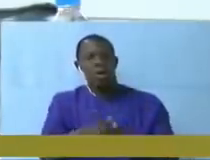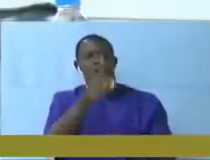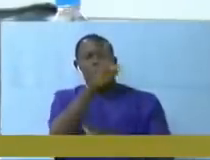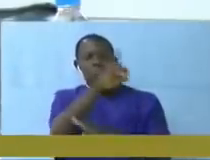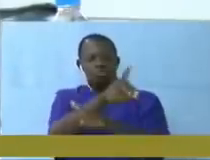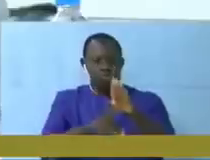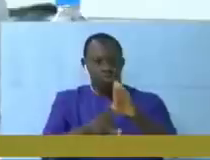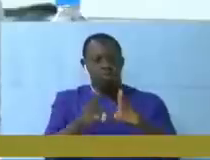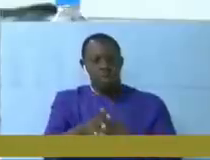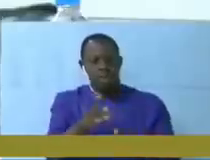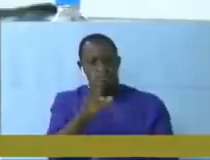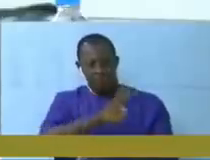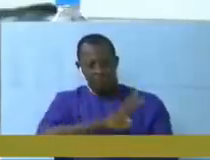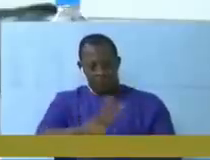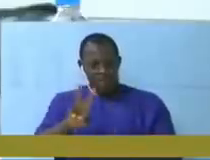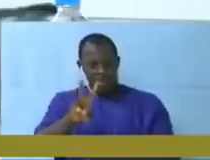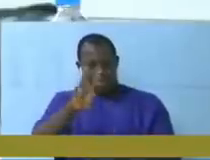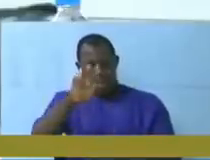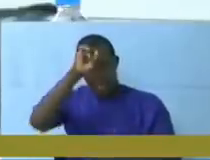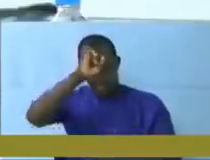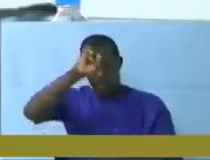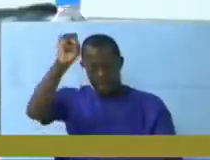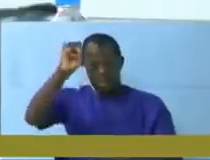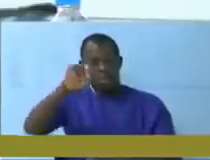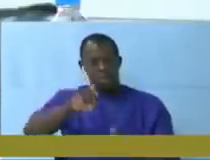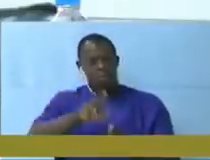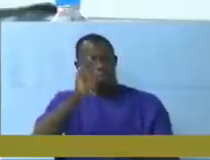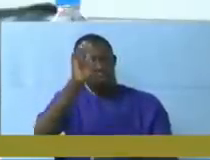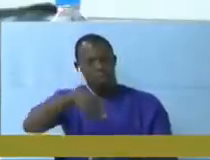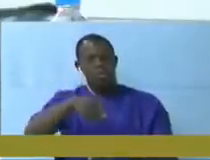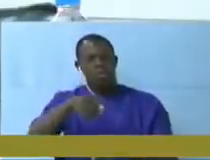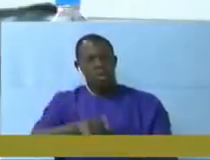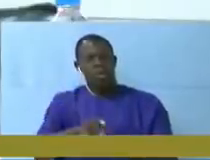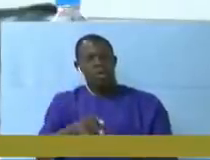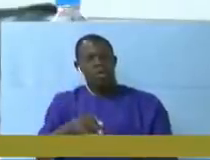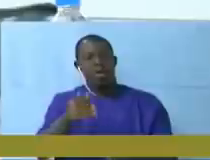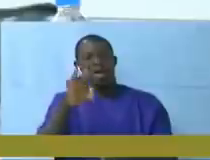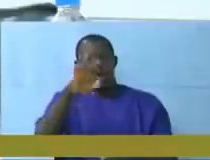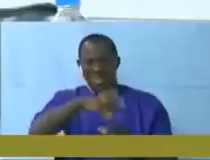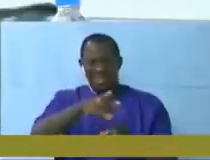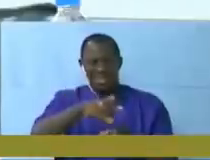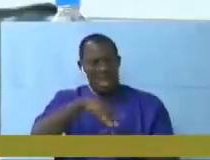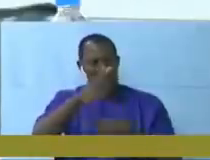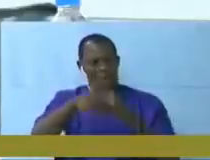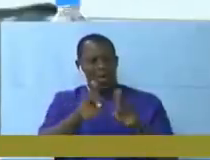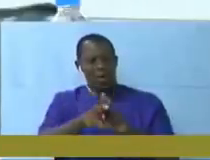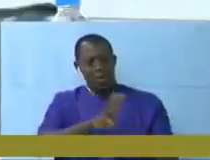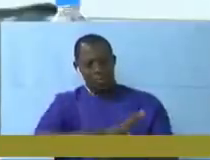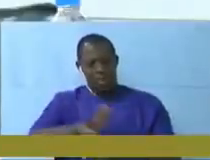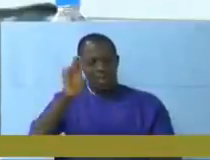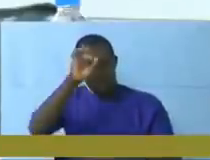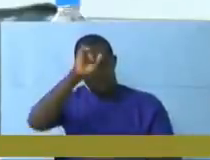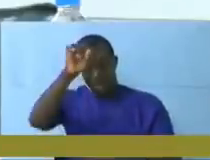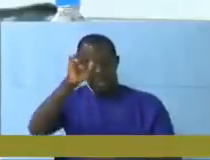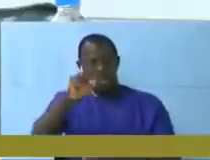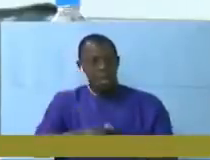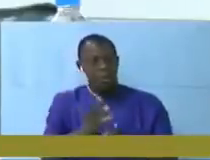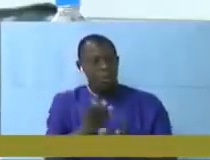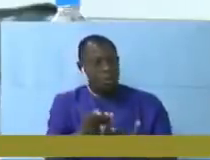president, which then would make it impossible for the president to sack the vice president, but that too was removed.